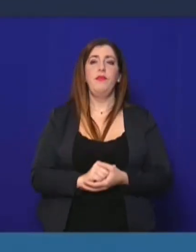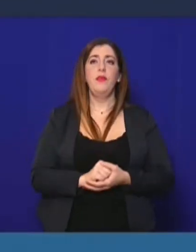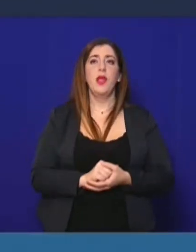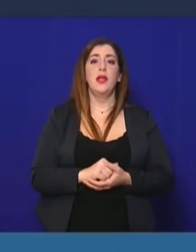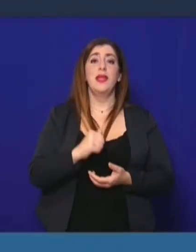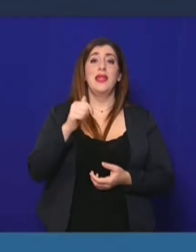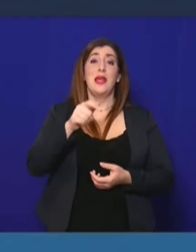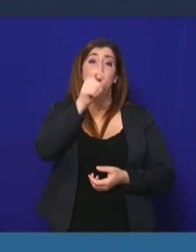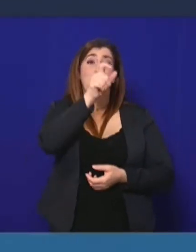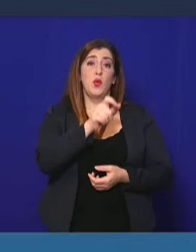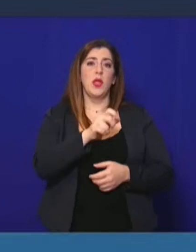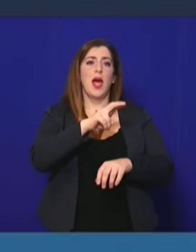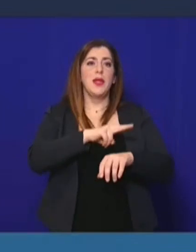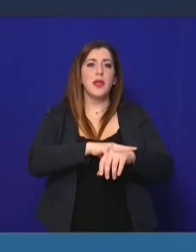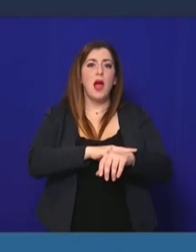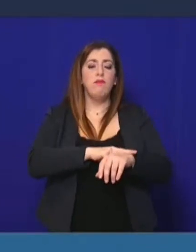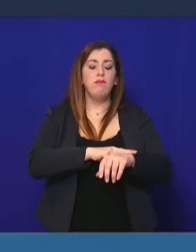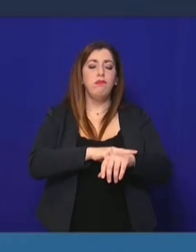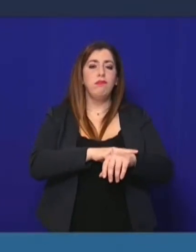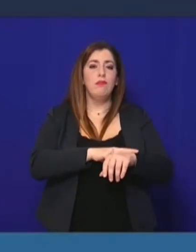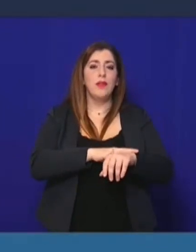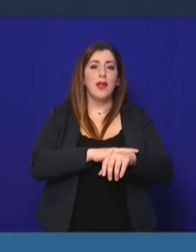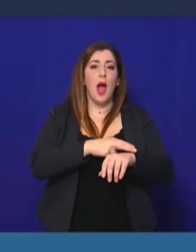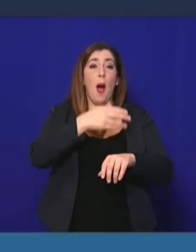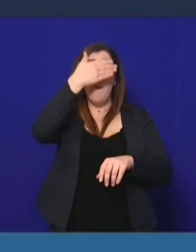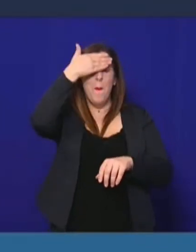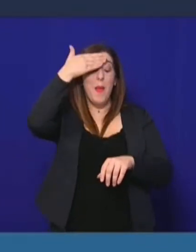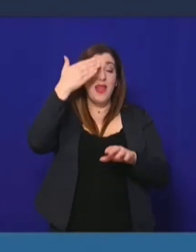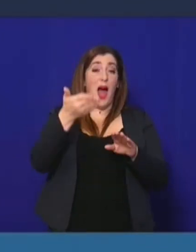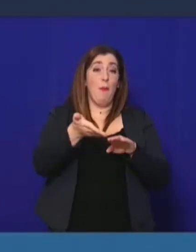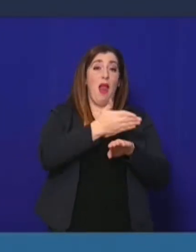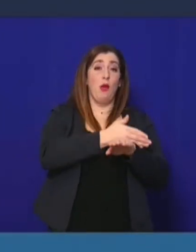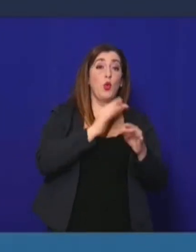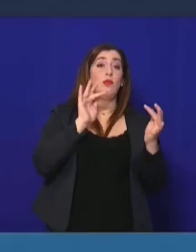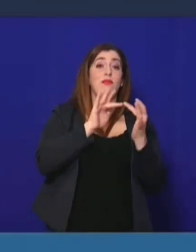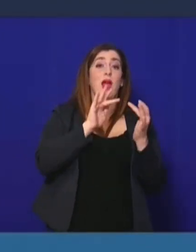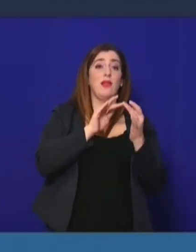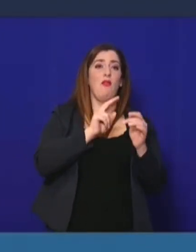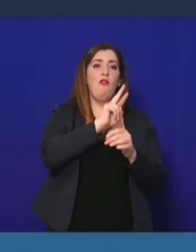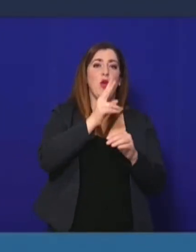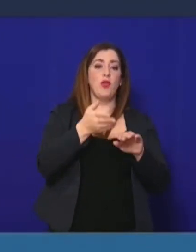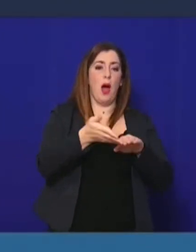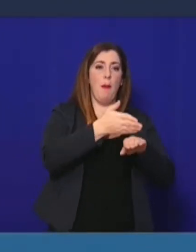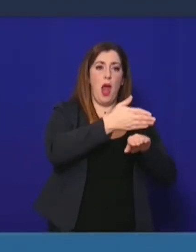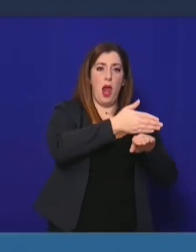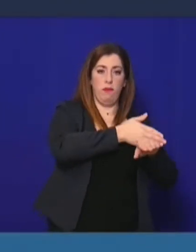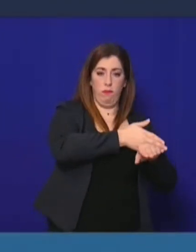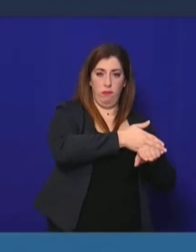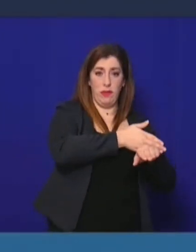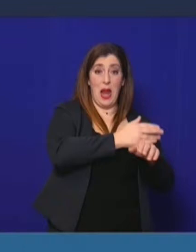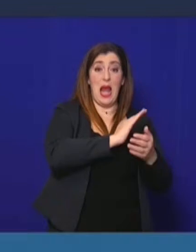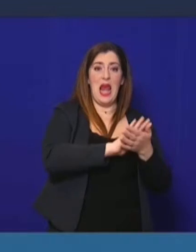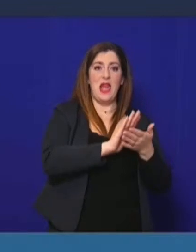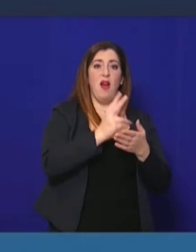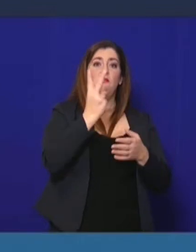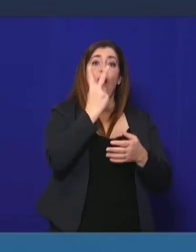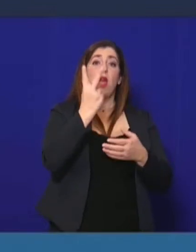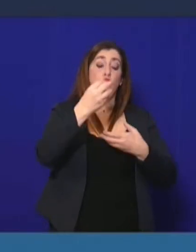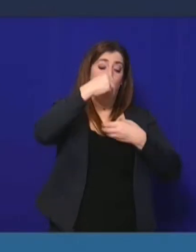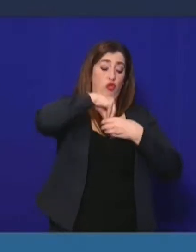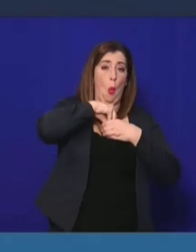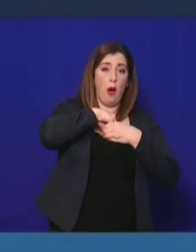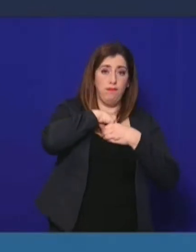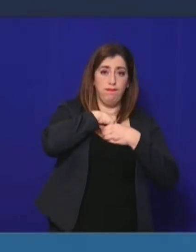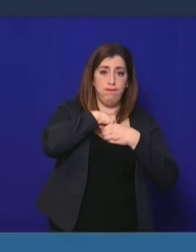dil-persuna jekk ħarġet ilha wara ġimgħa probabbli setet tiltaqat mal-virus qabel tajjeb kienet diġà qiegħda tinkuba l-virus. Dik